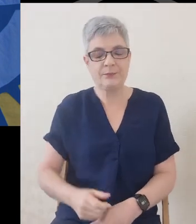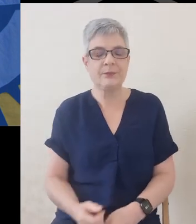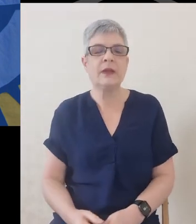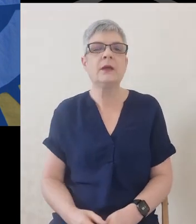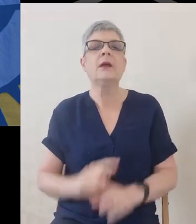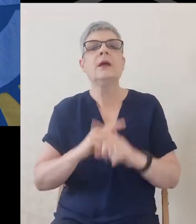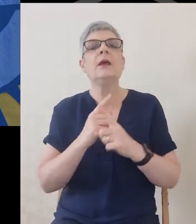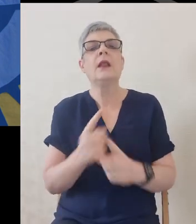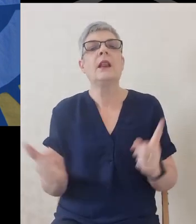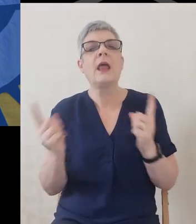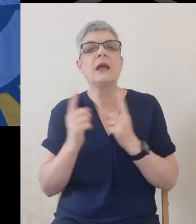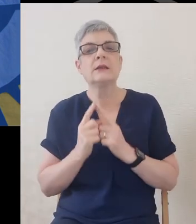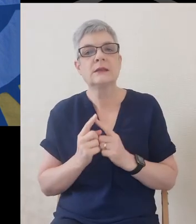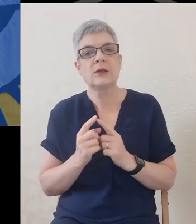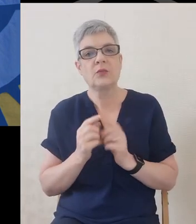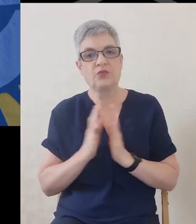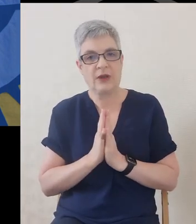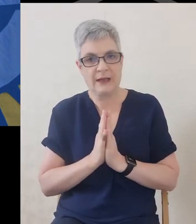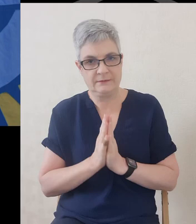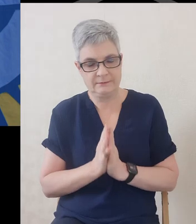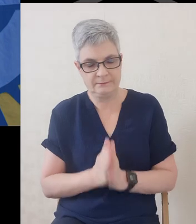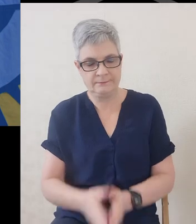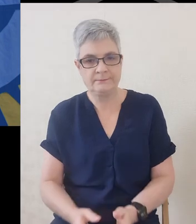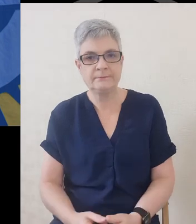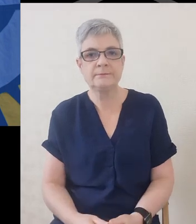we use. Let us pray.